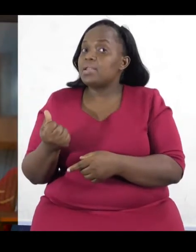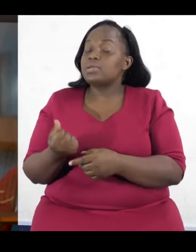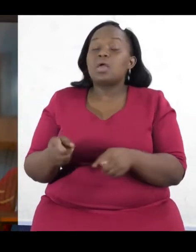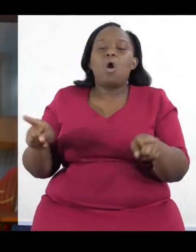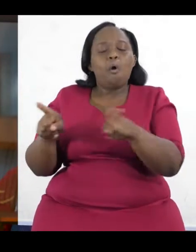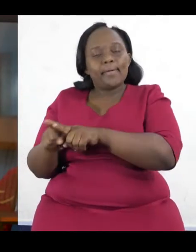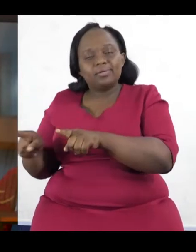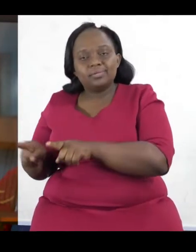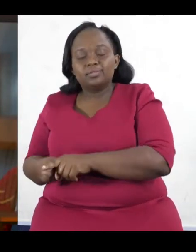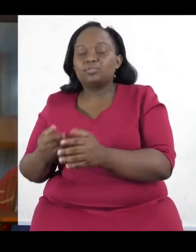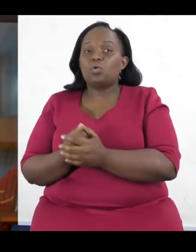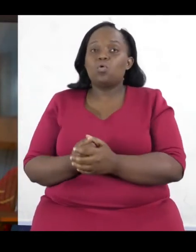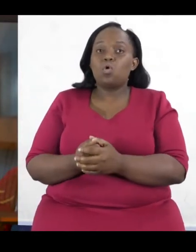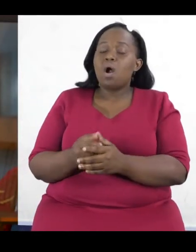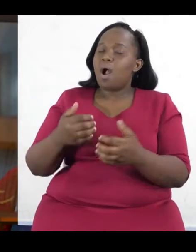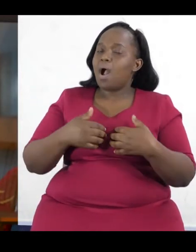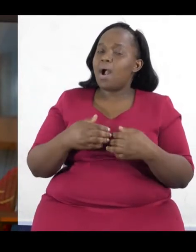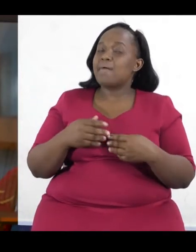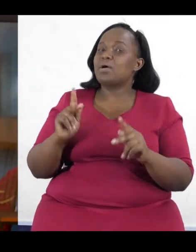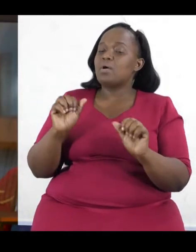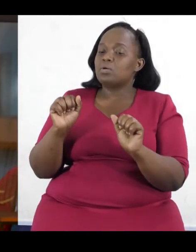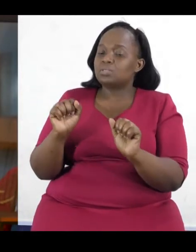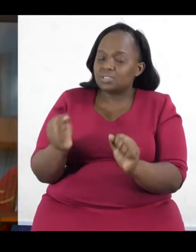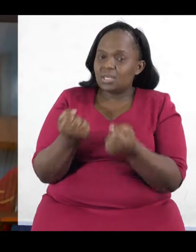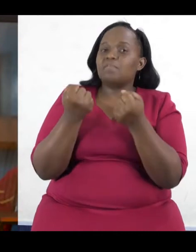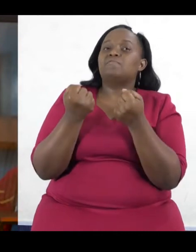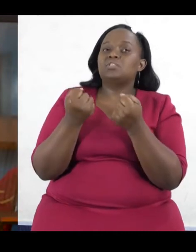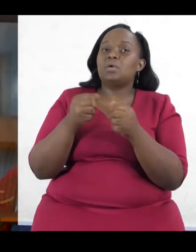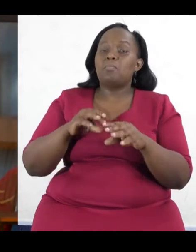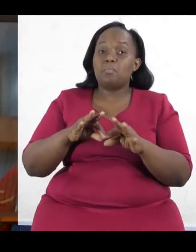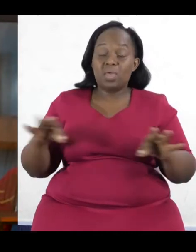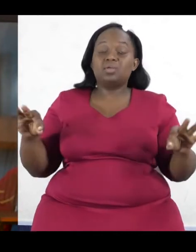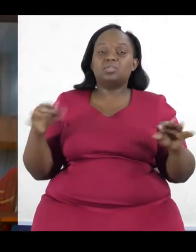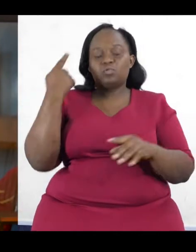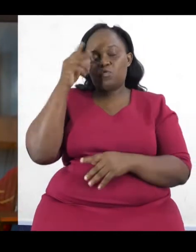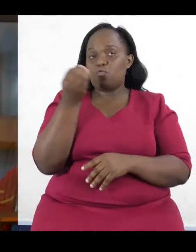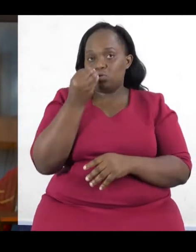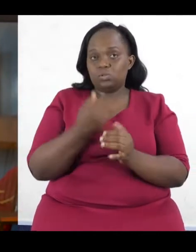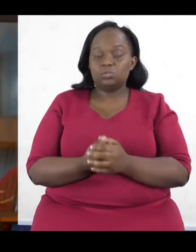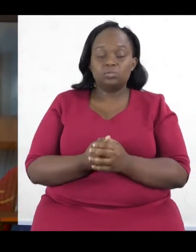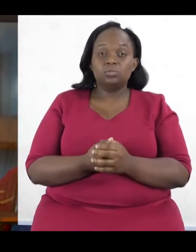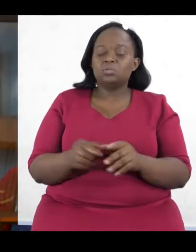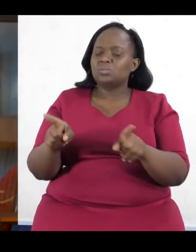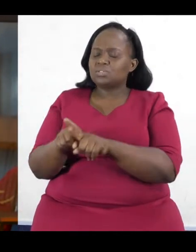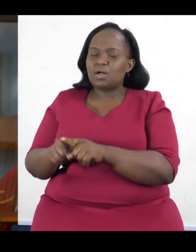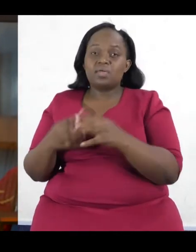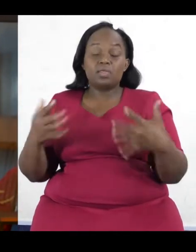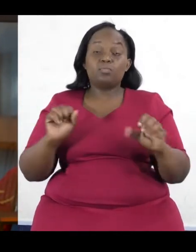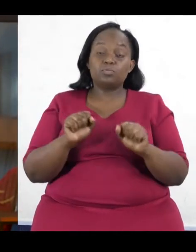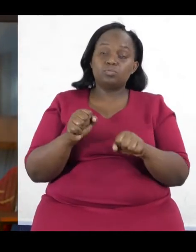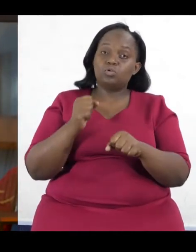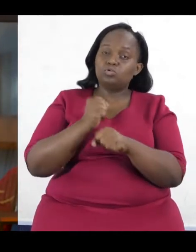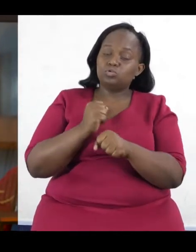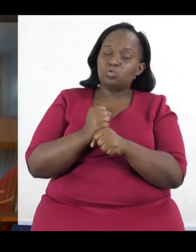the shelf life or the preservation aspect of food. So that's a good thing, and I really like it. But another thing that we can do